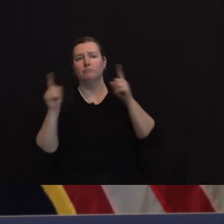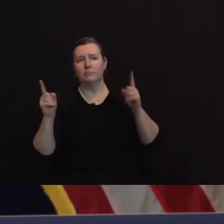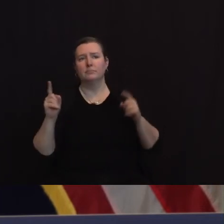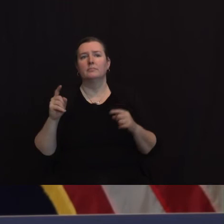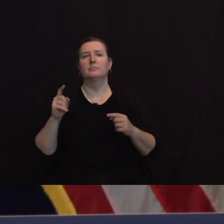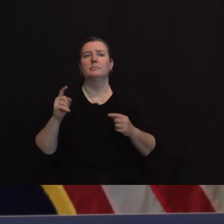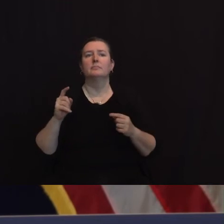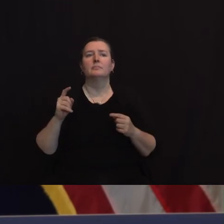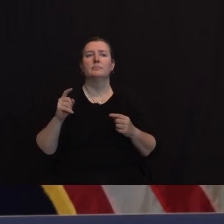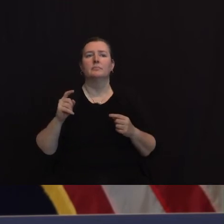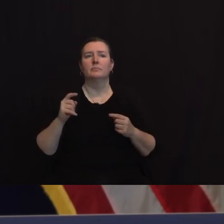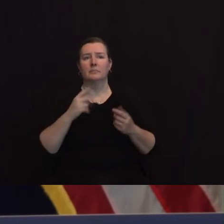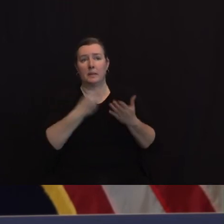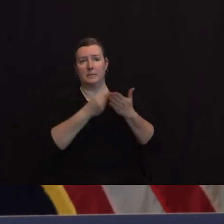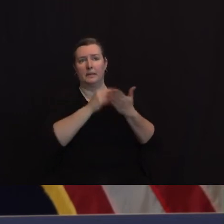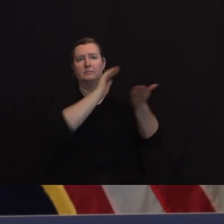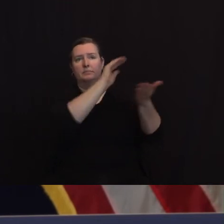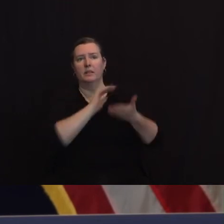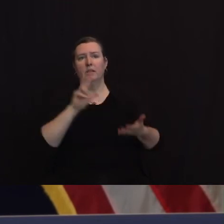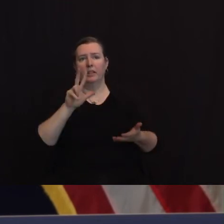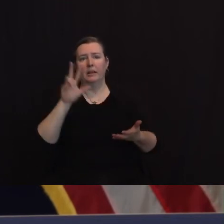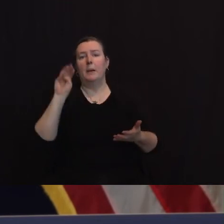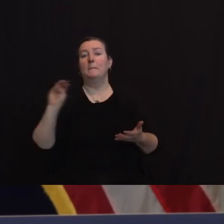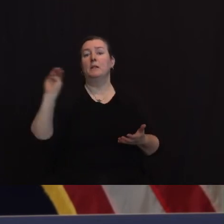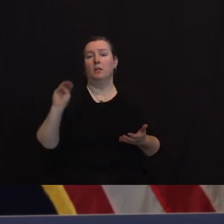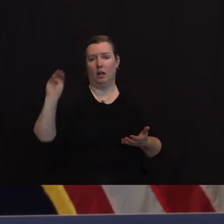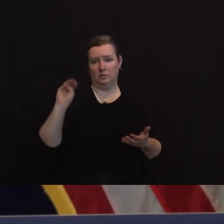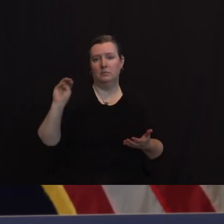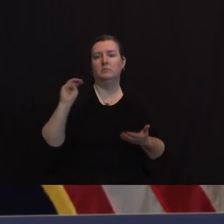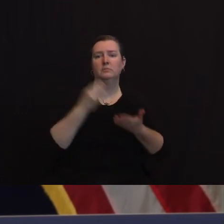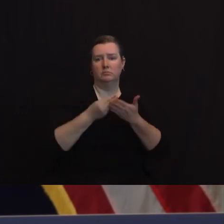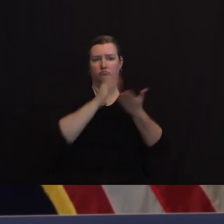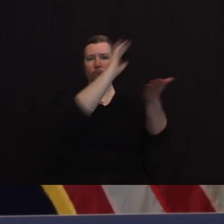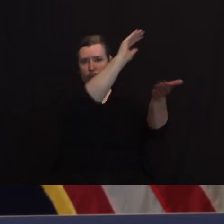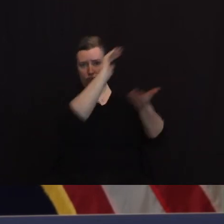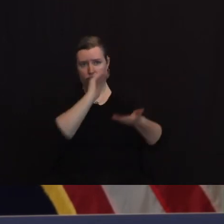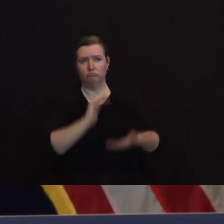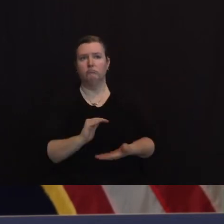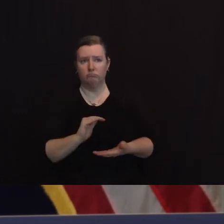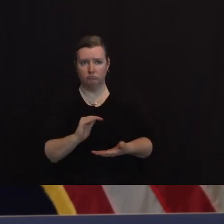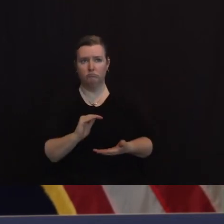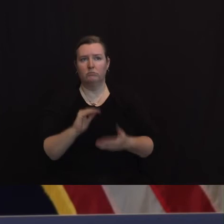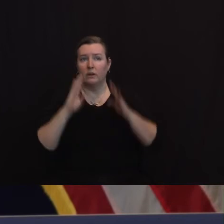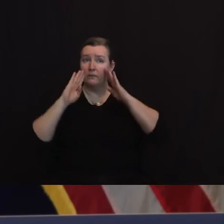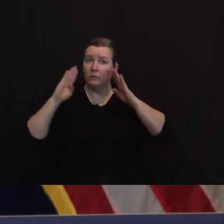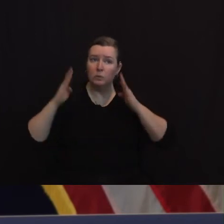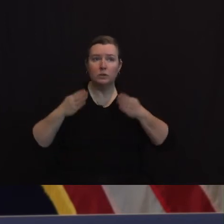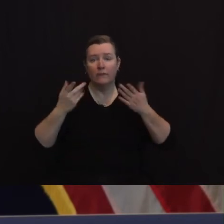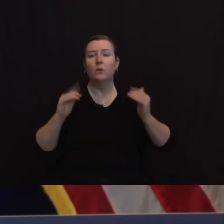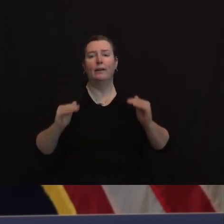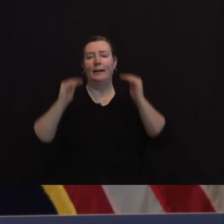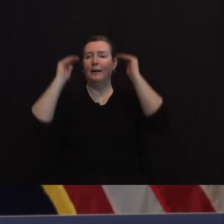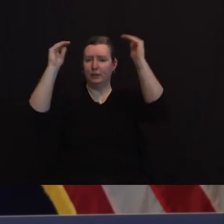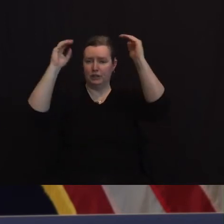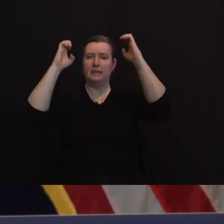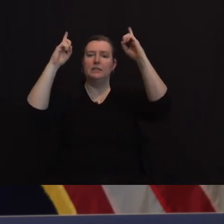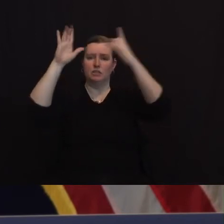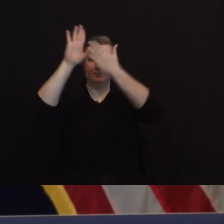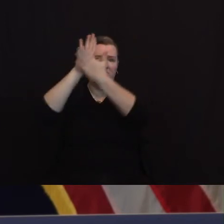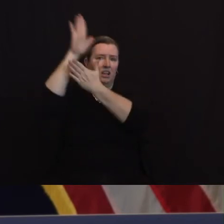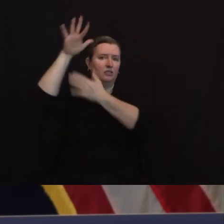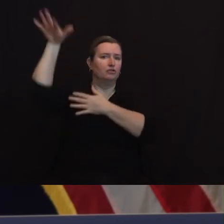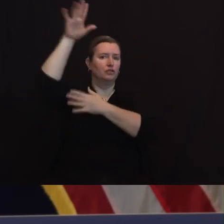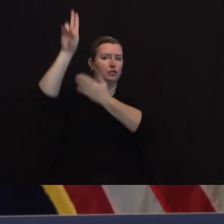federal funding to address the core priorities of our state plan for higher education and ensure students have the resources and opportunities